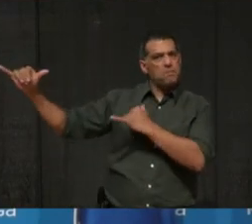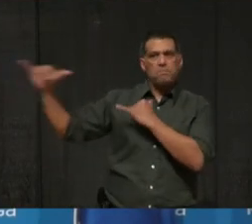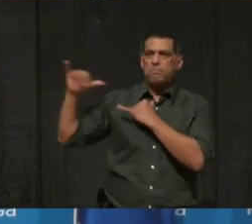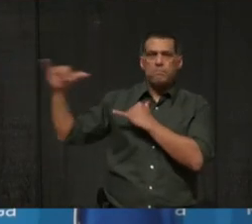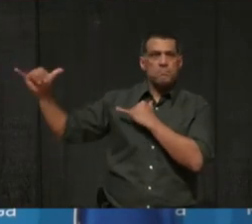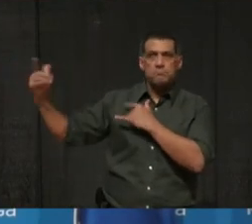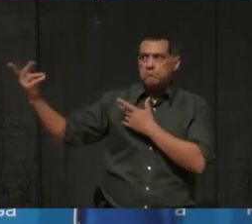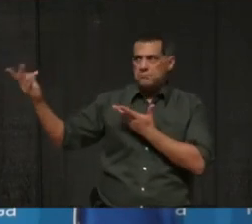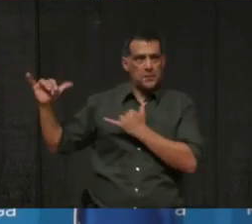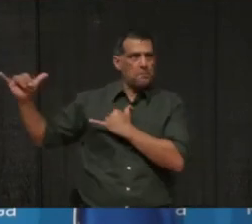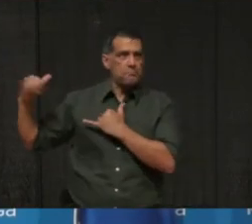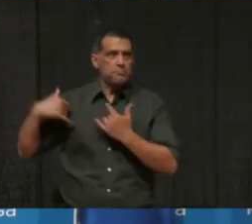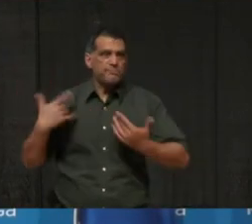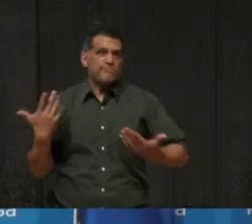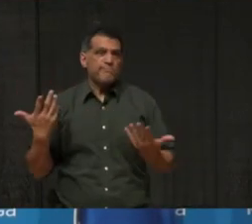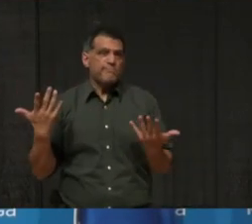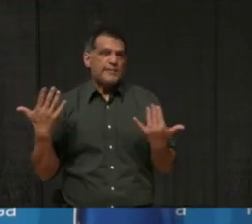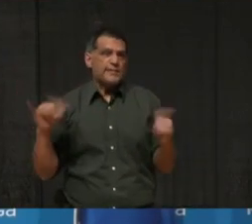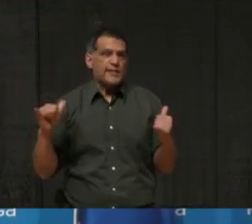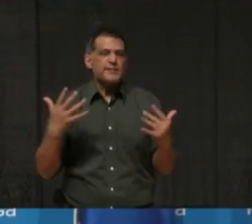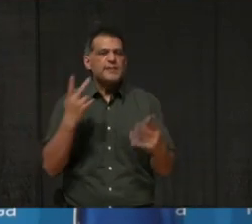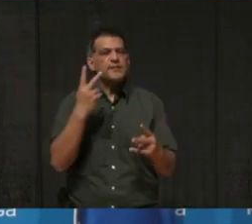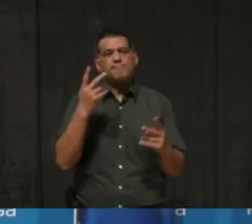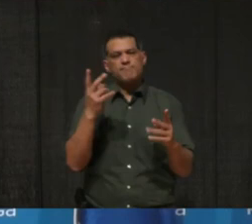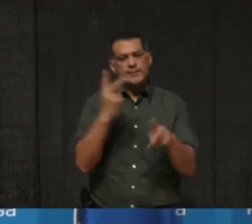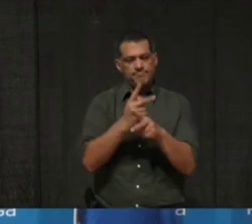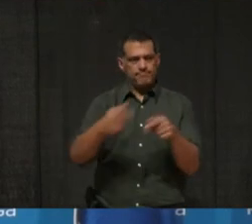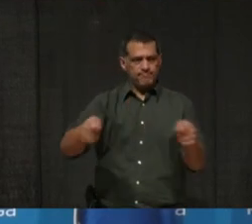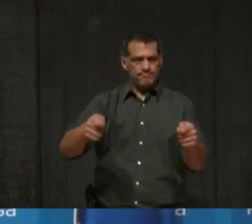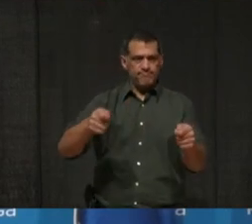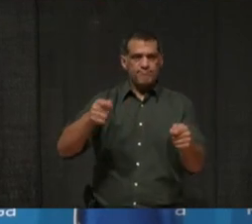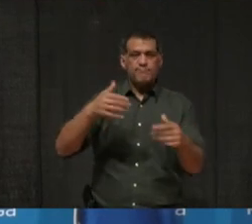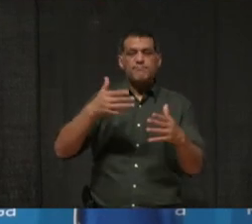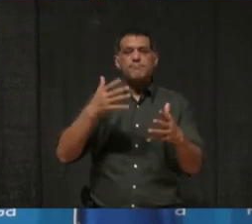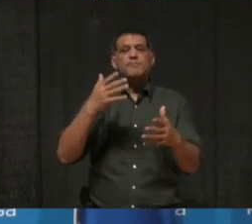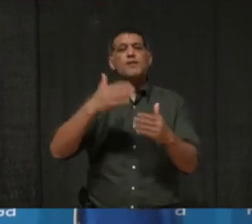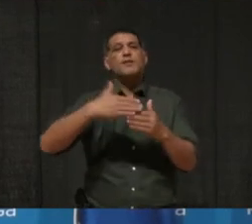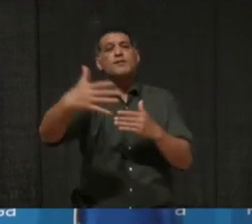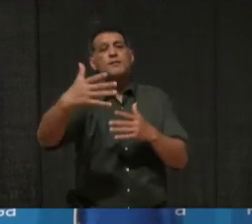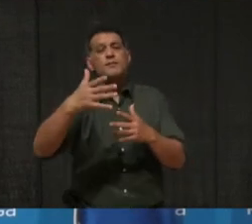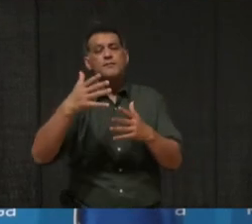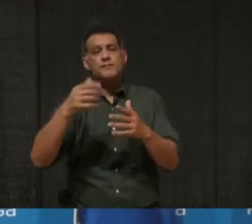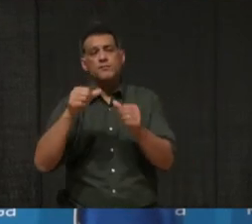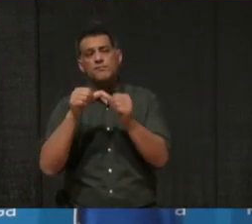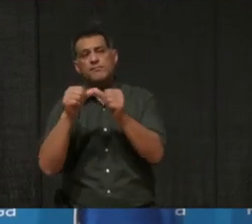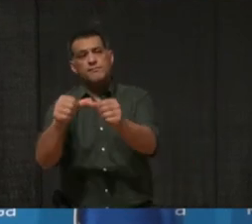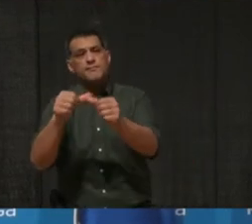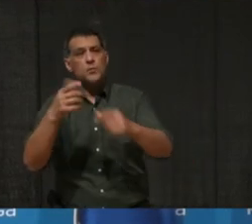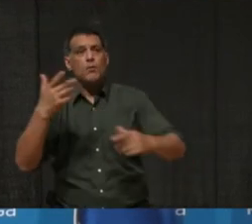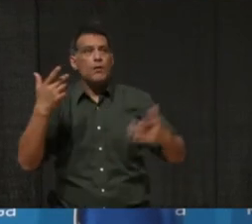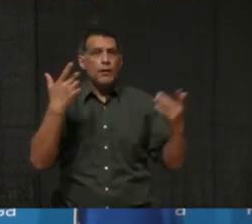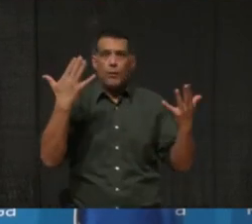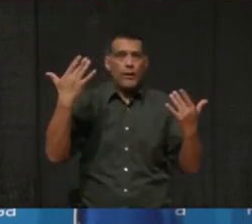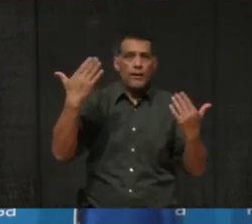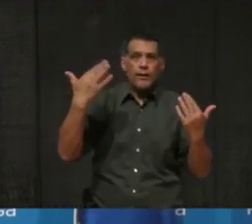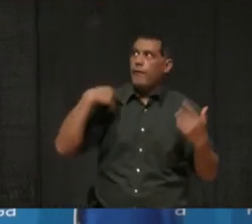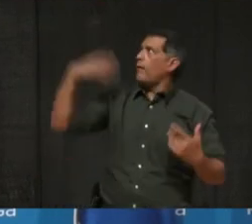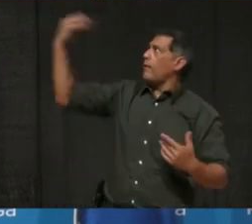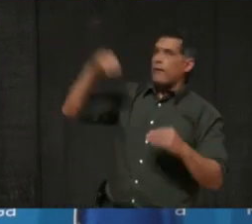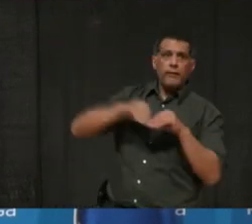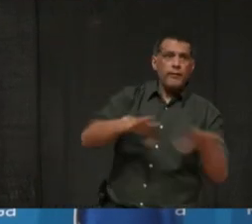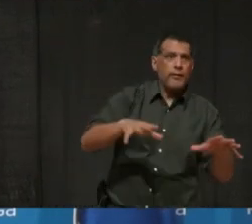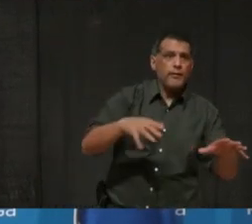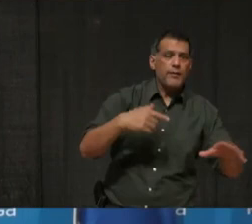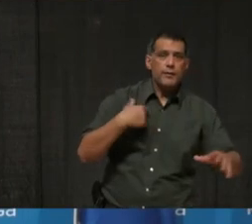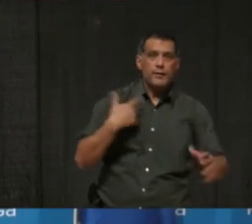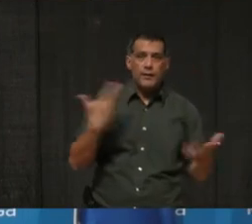the enforcement until we get further clarification. I don't know if our bylaw enforcement wants to comment.